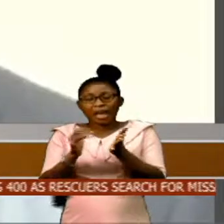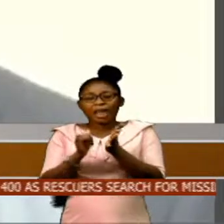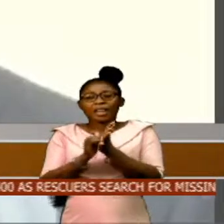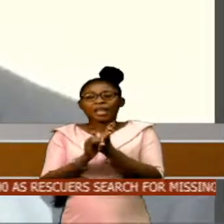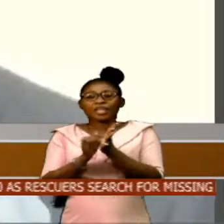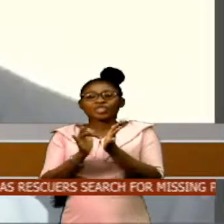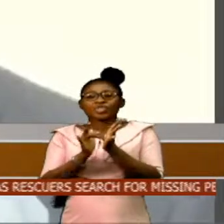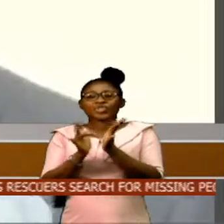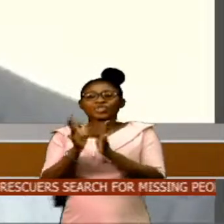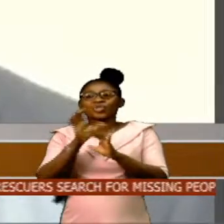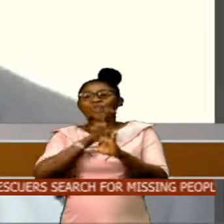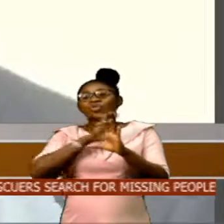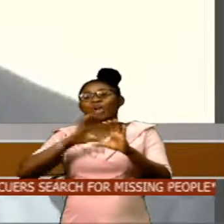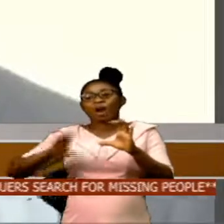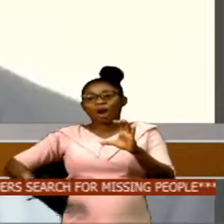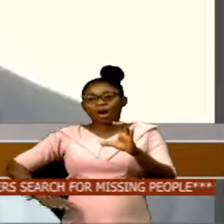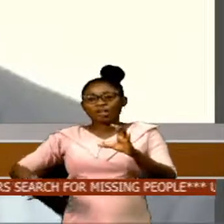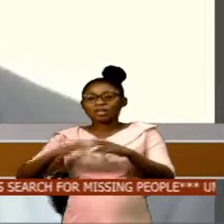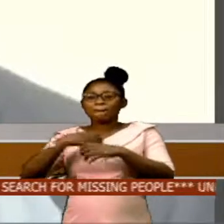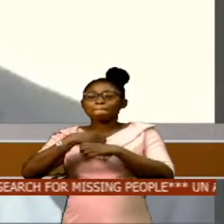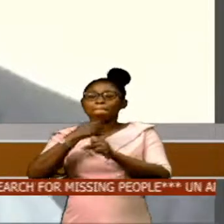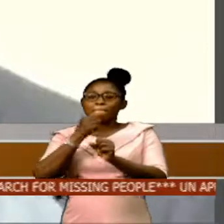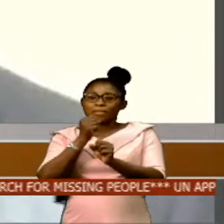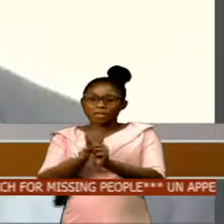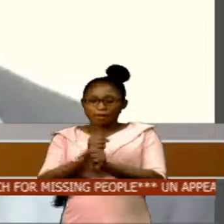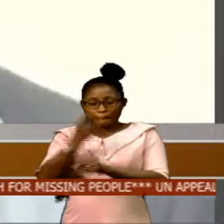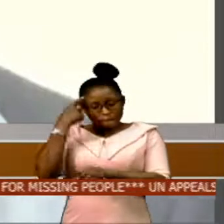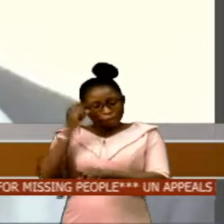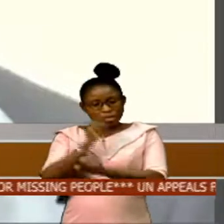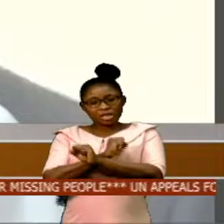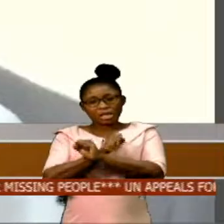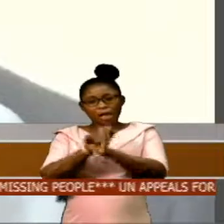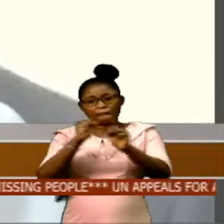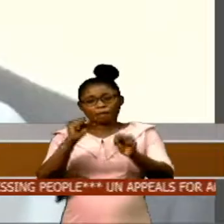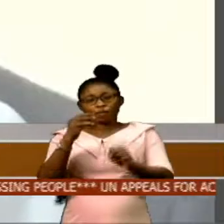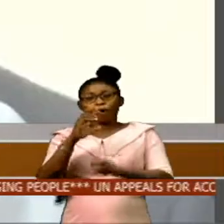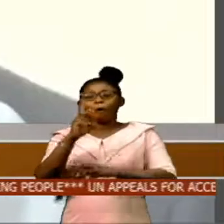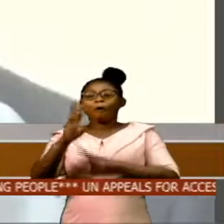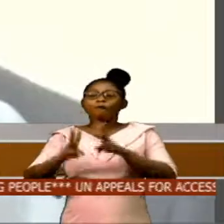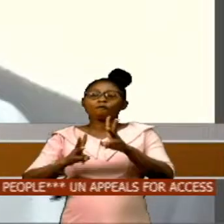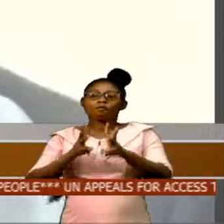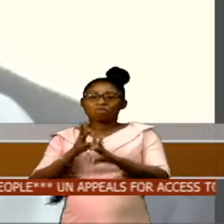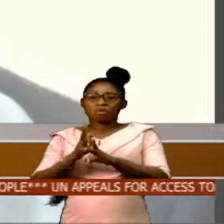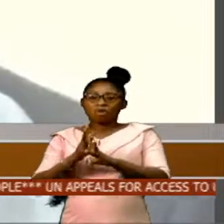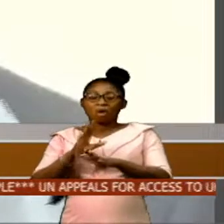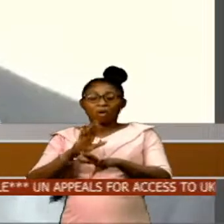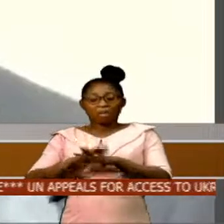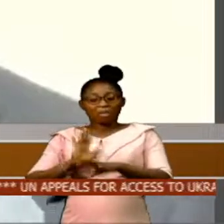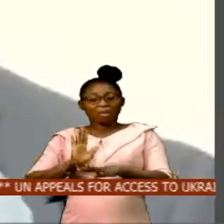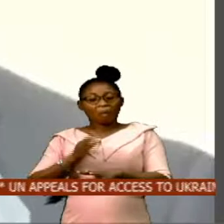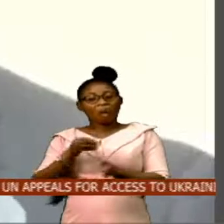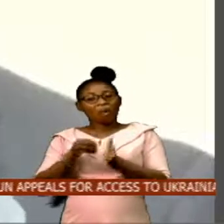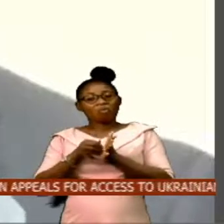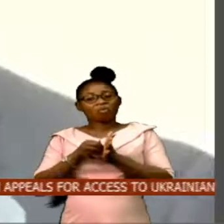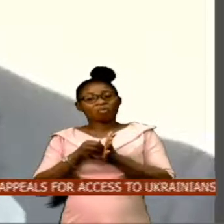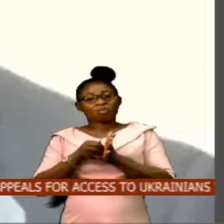that Jesus Christ made for the salvation of the world. On our part,